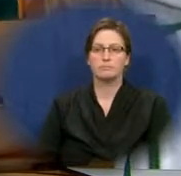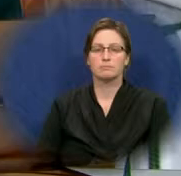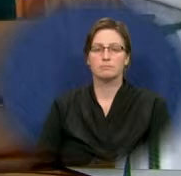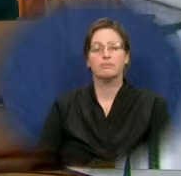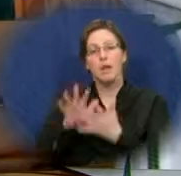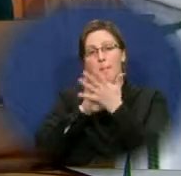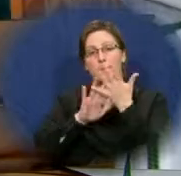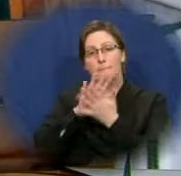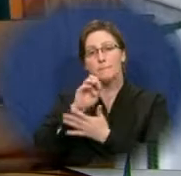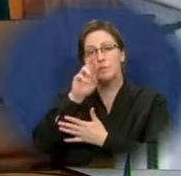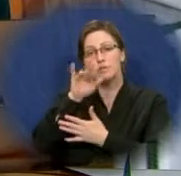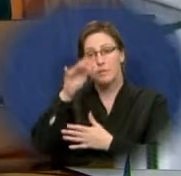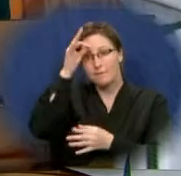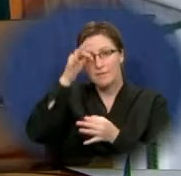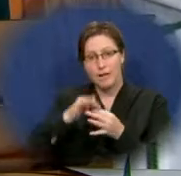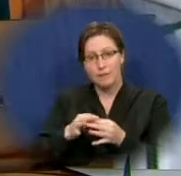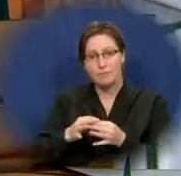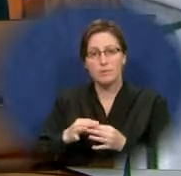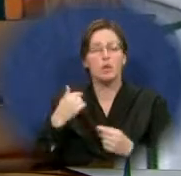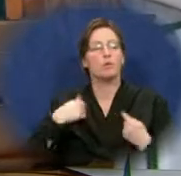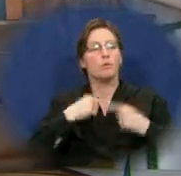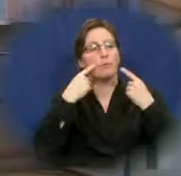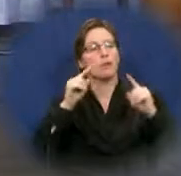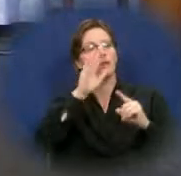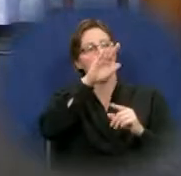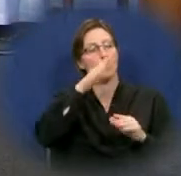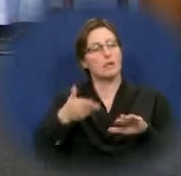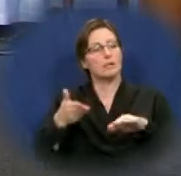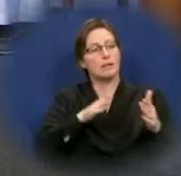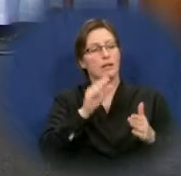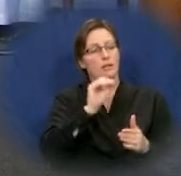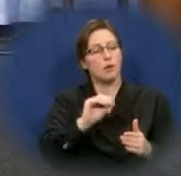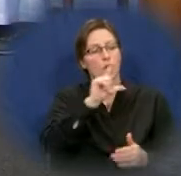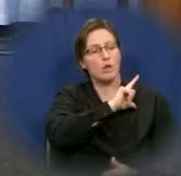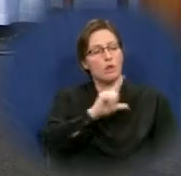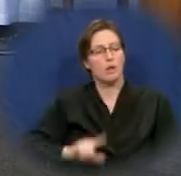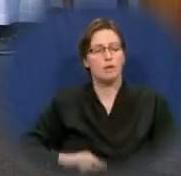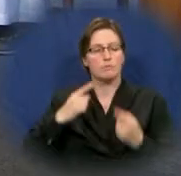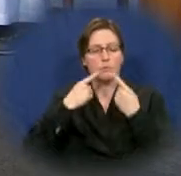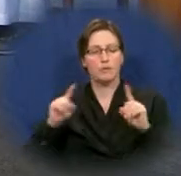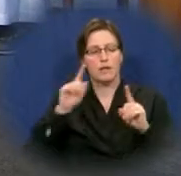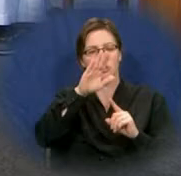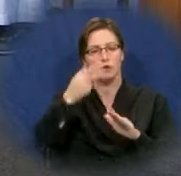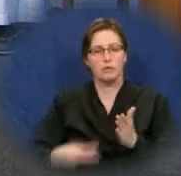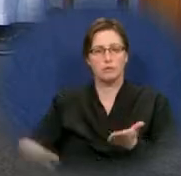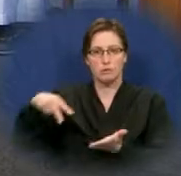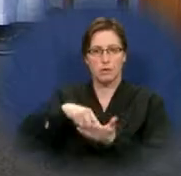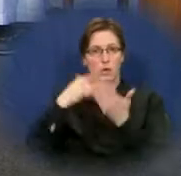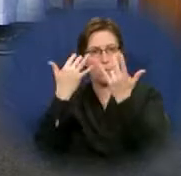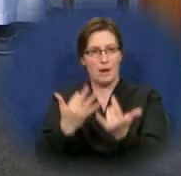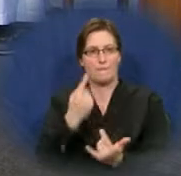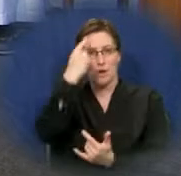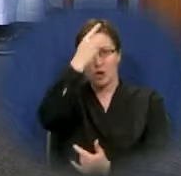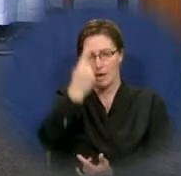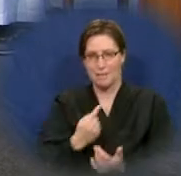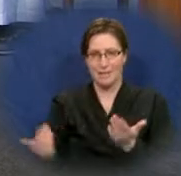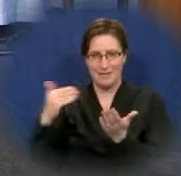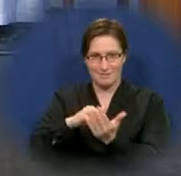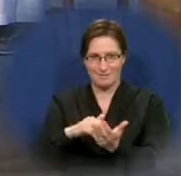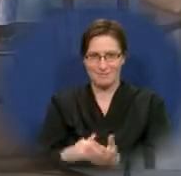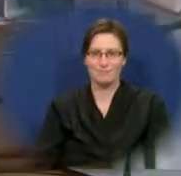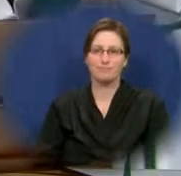The mystery of faith. We proclaim your death, O Lord, and profess your resurrection until you come